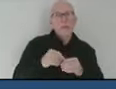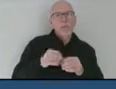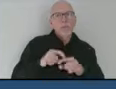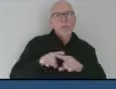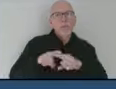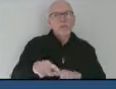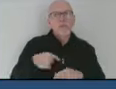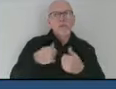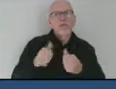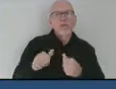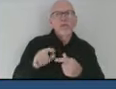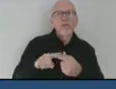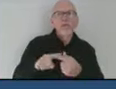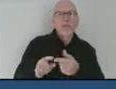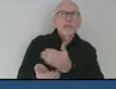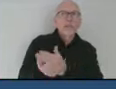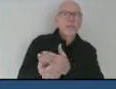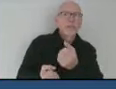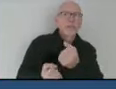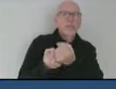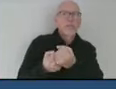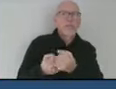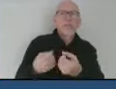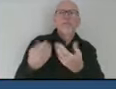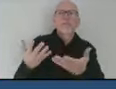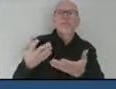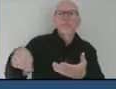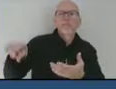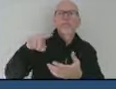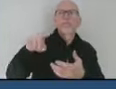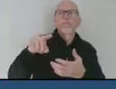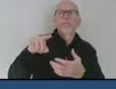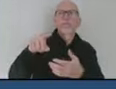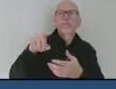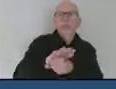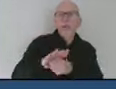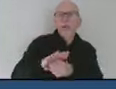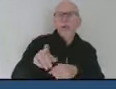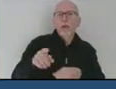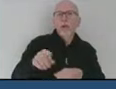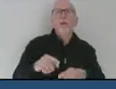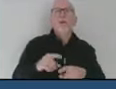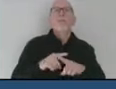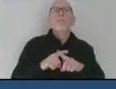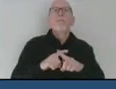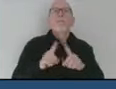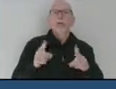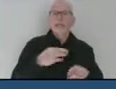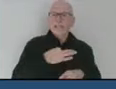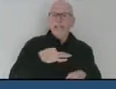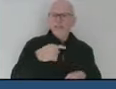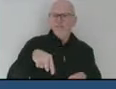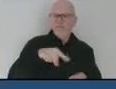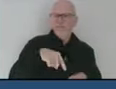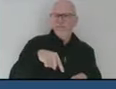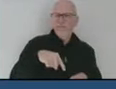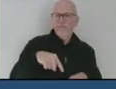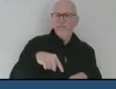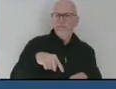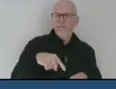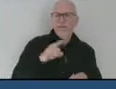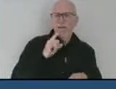to complement and assist locals as they enforce. But it's the staff members that are